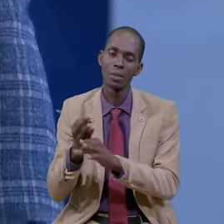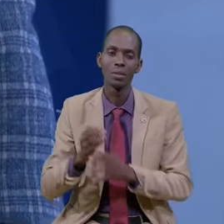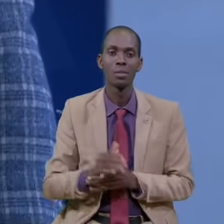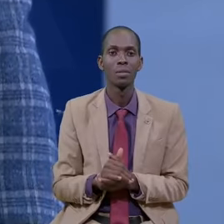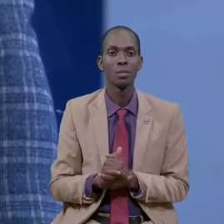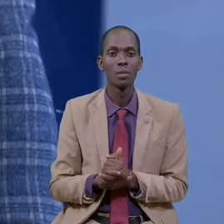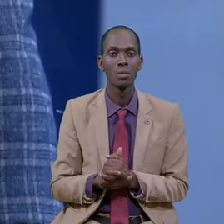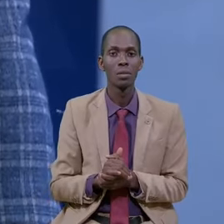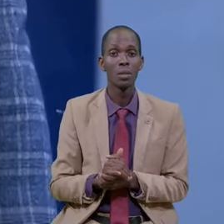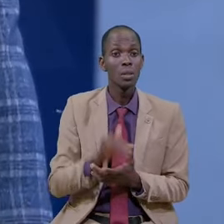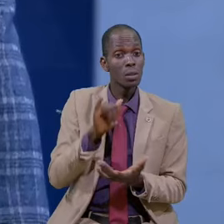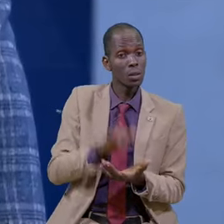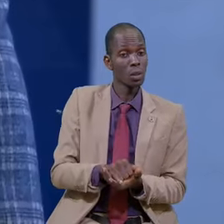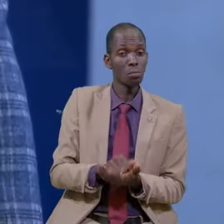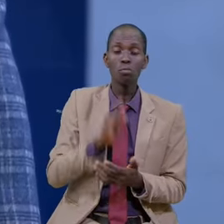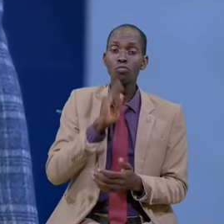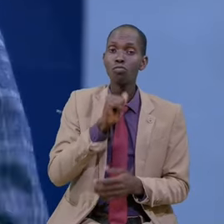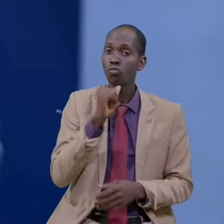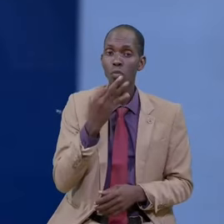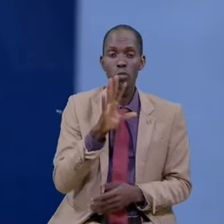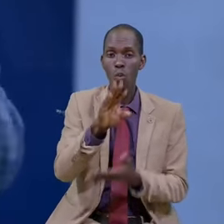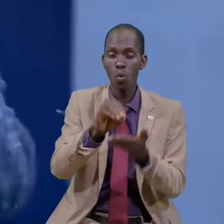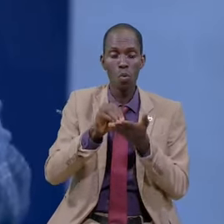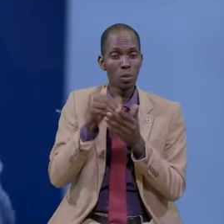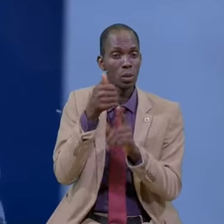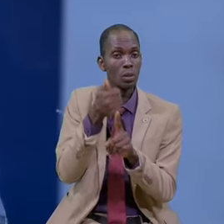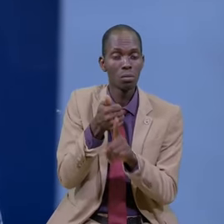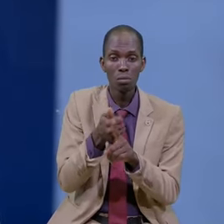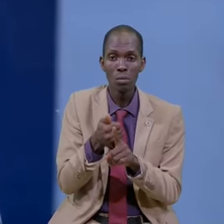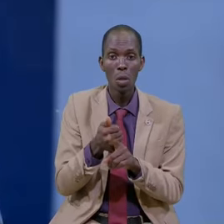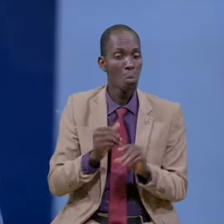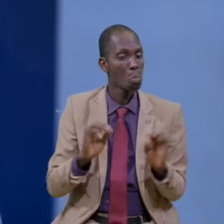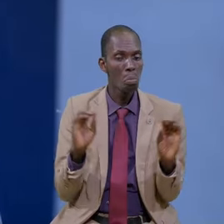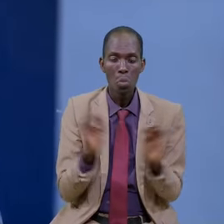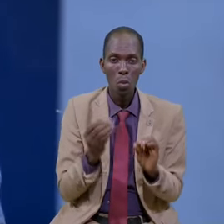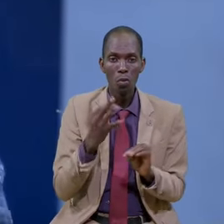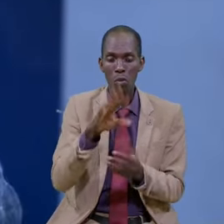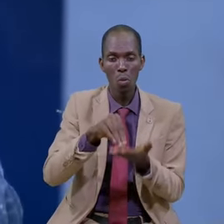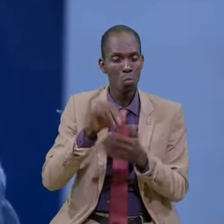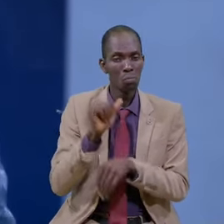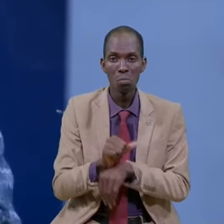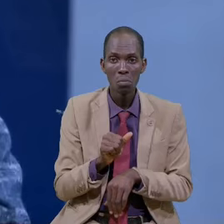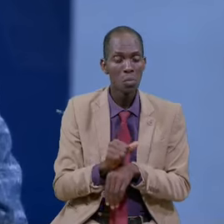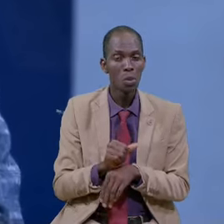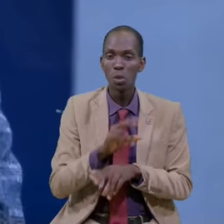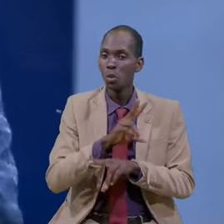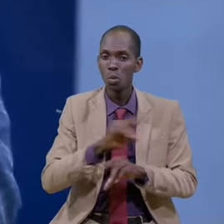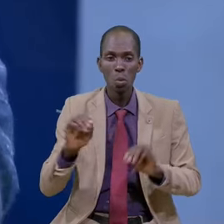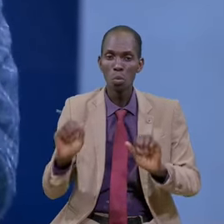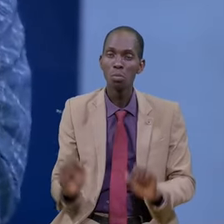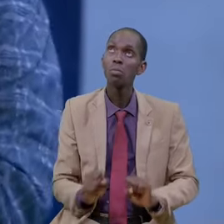faith not of yourself nothing you have done no sacrifice you